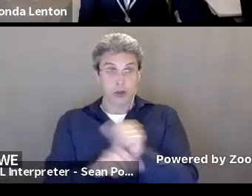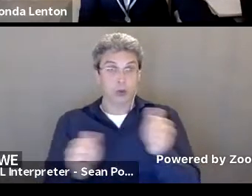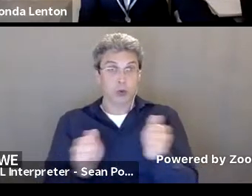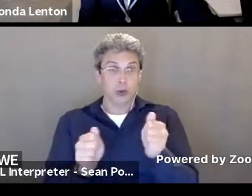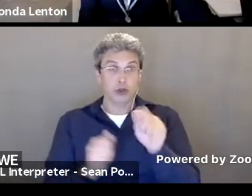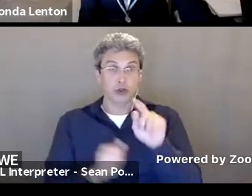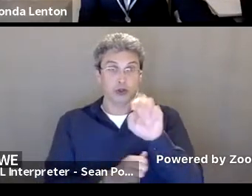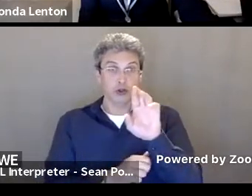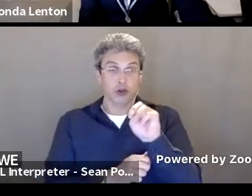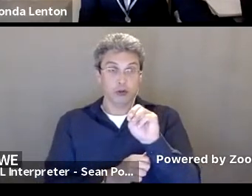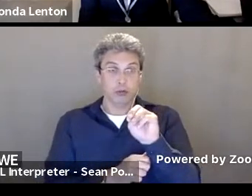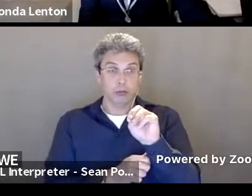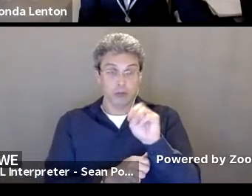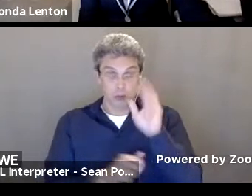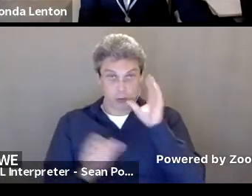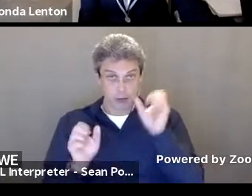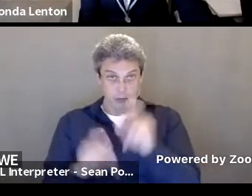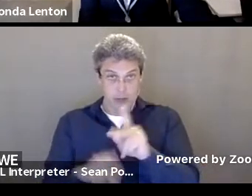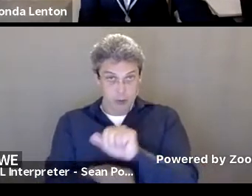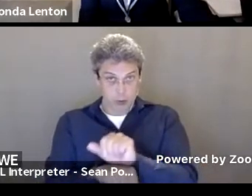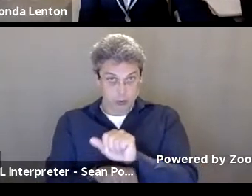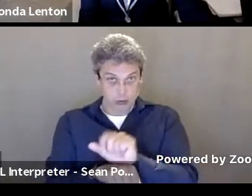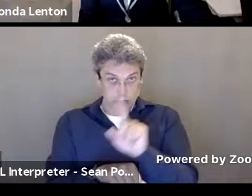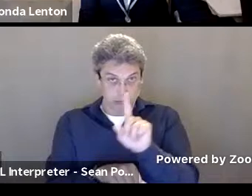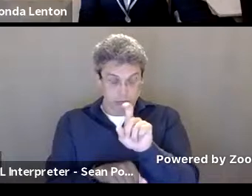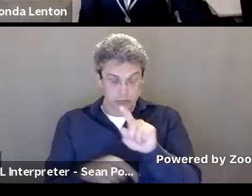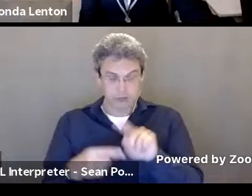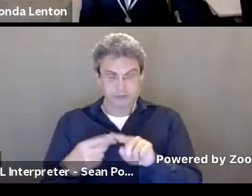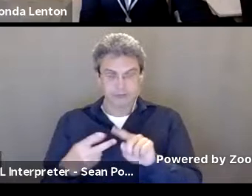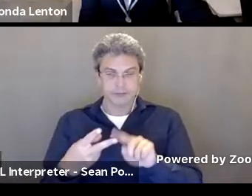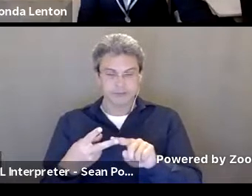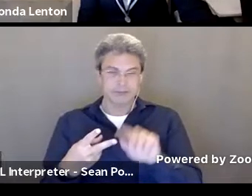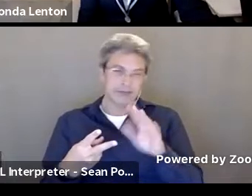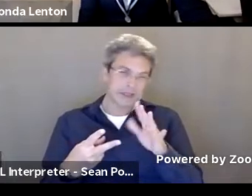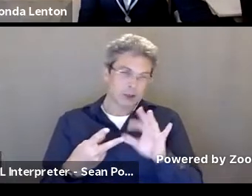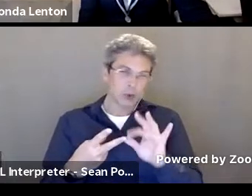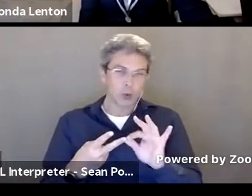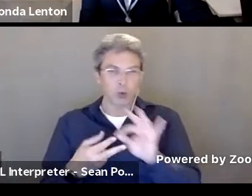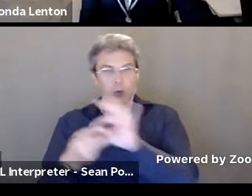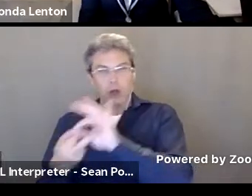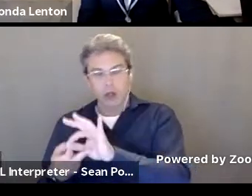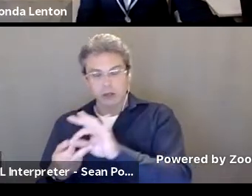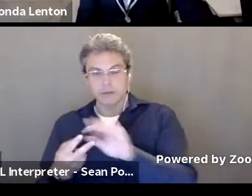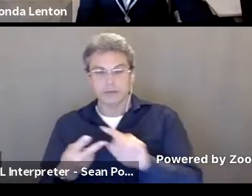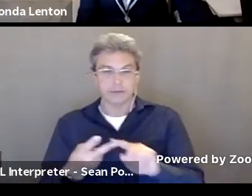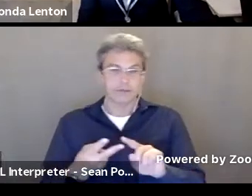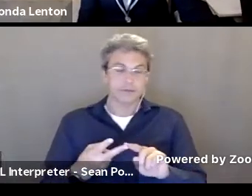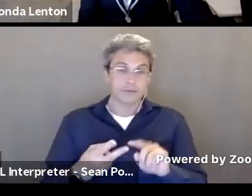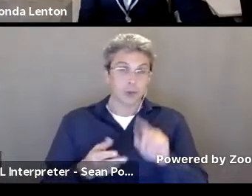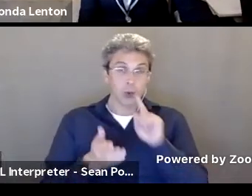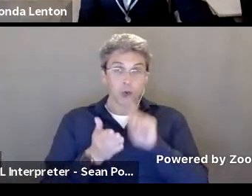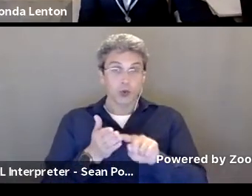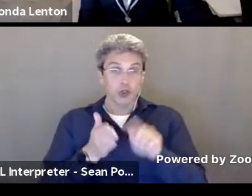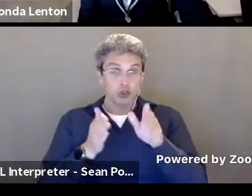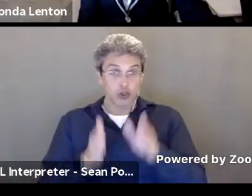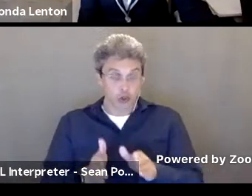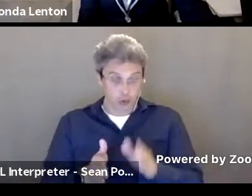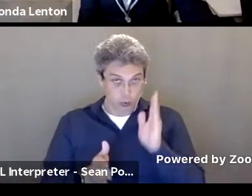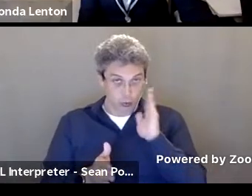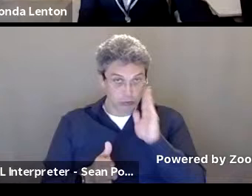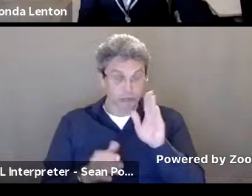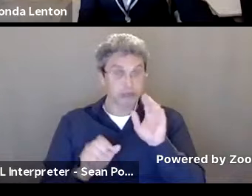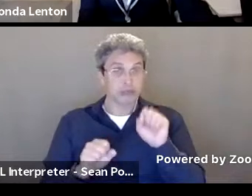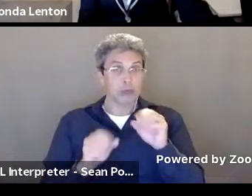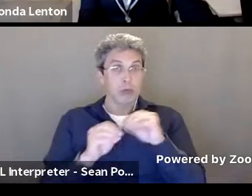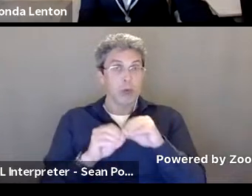term. And a second slightly related question is whether researchers will have greater access to